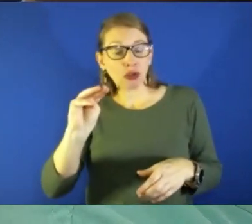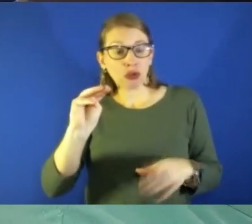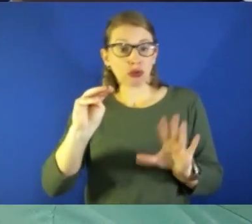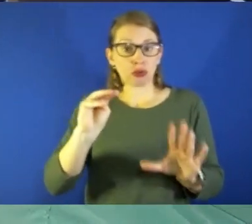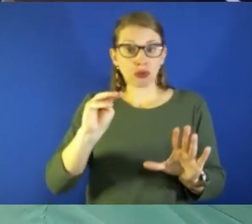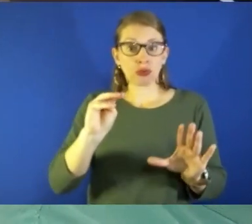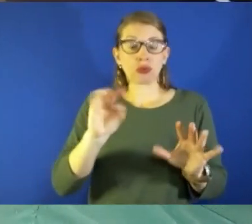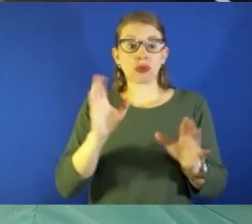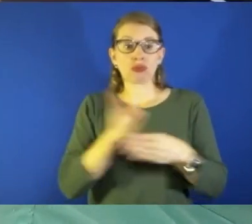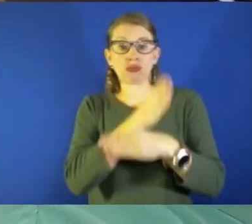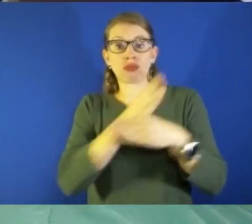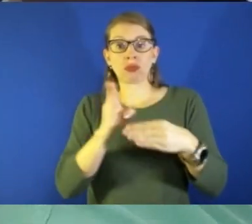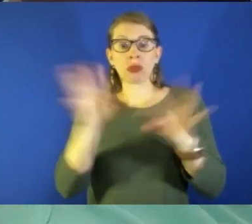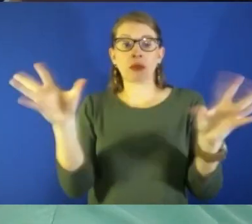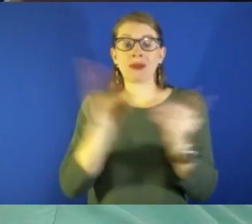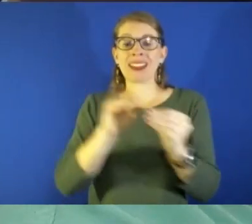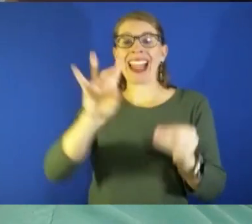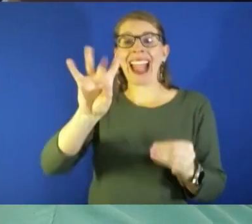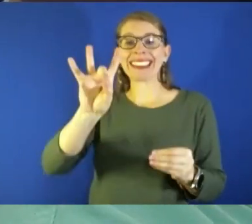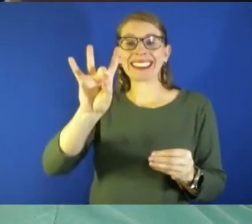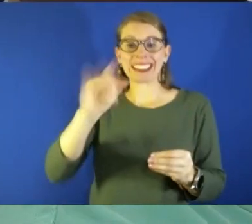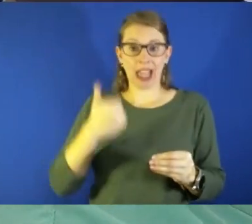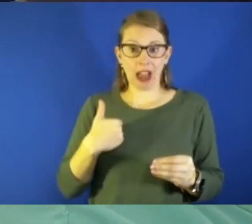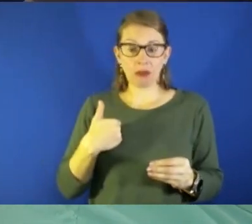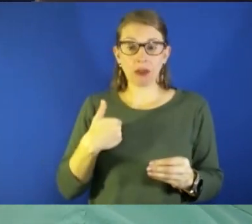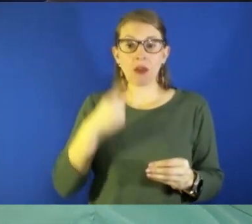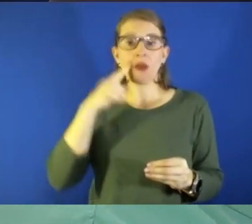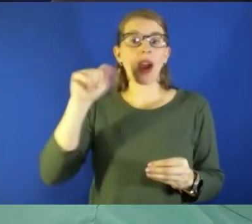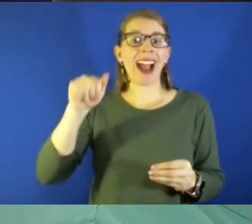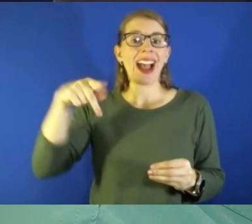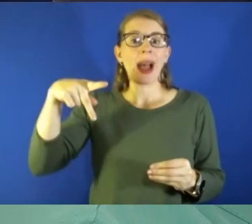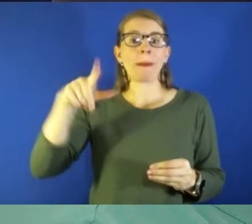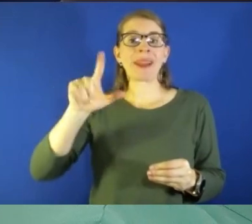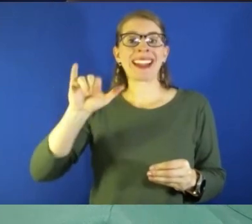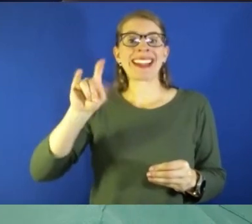total of 8 of these applicators. So once the